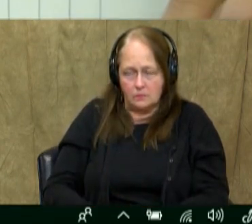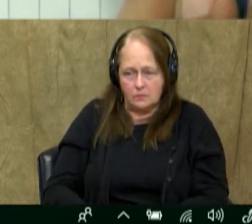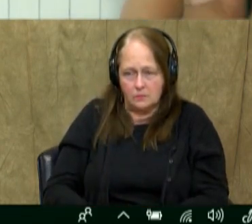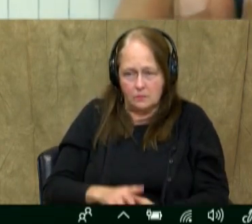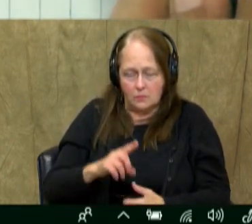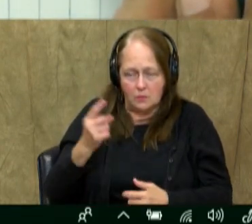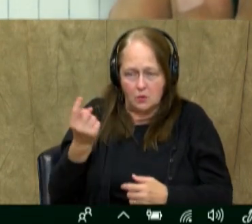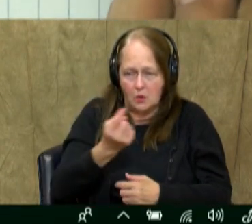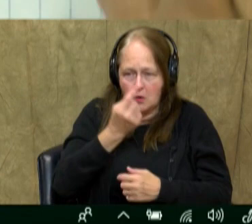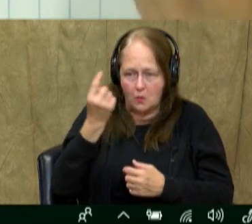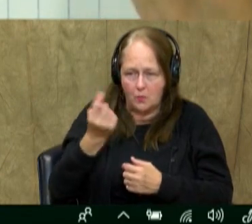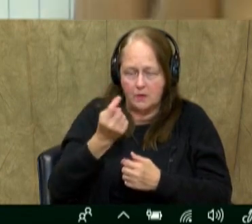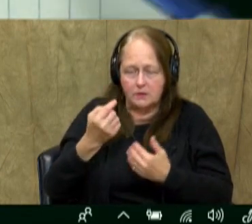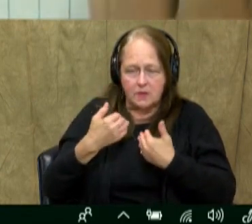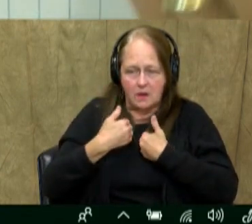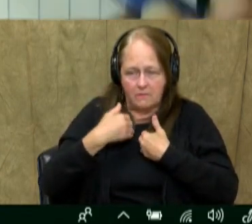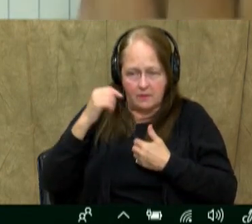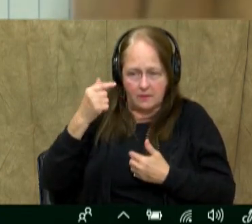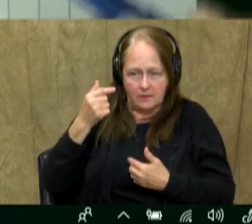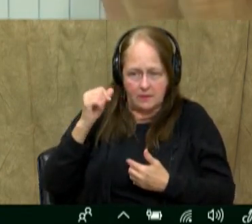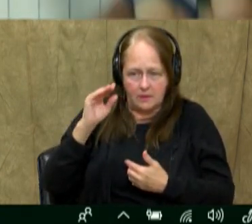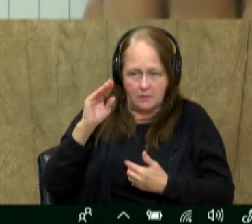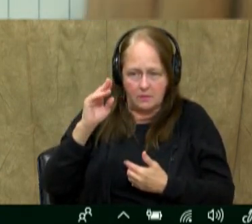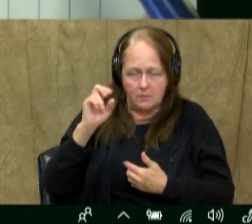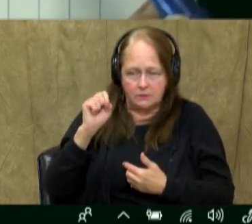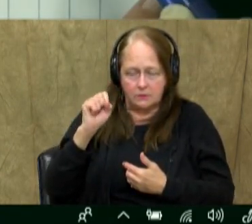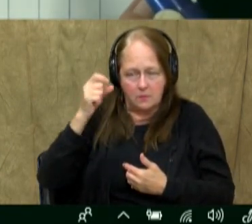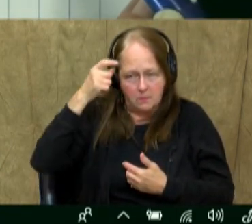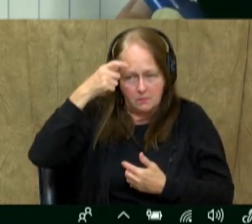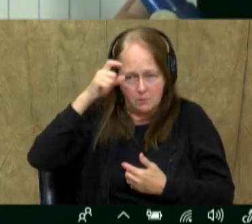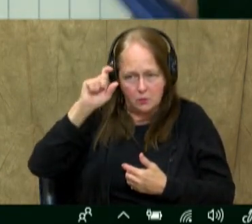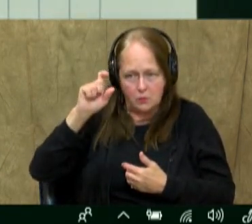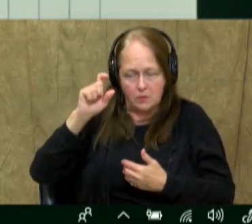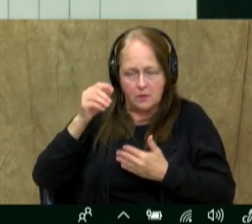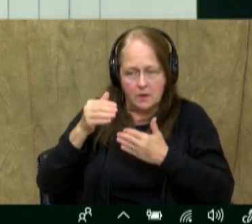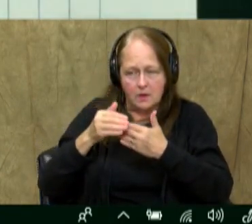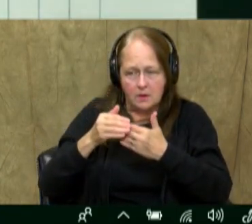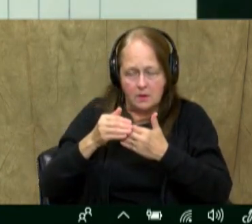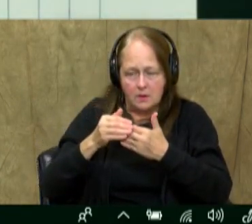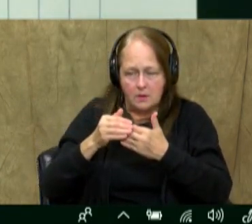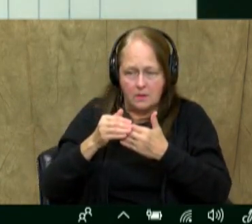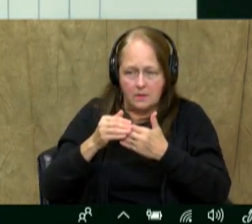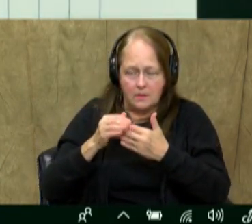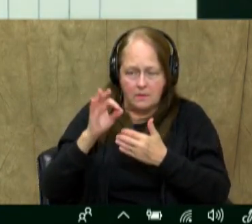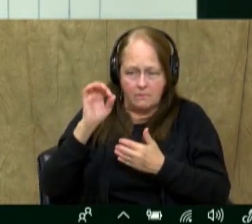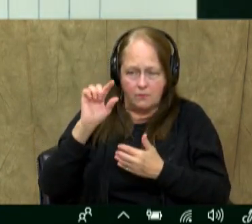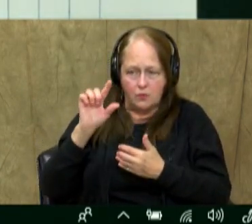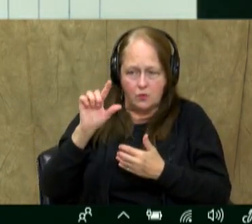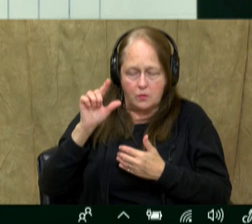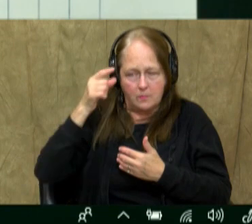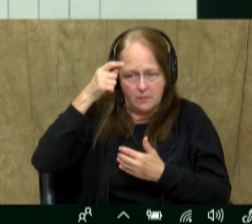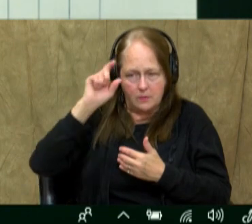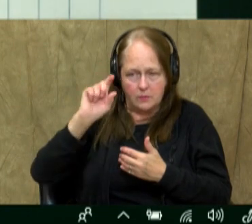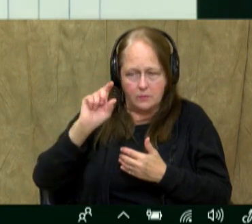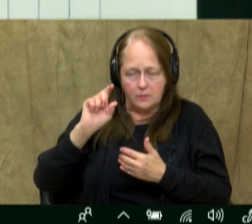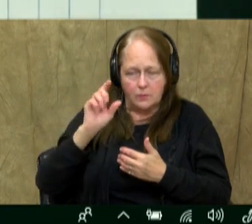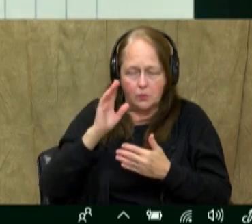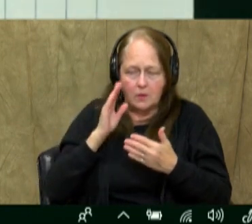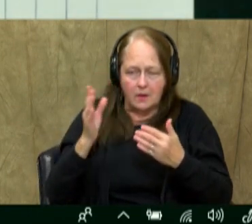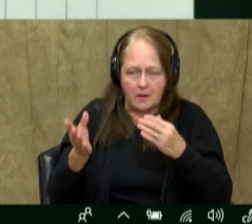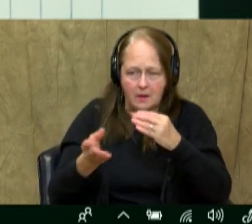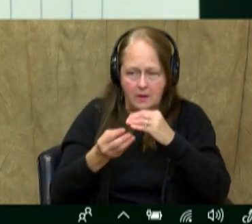So you always have a gibbous moon on both sides of full moon. So now let's go in and add our next layer of